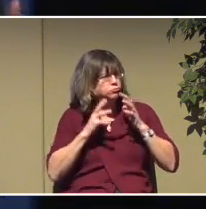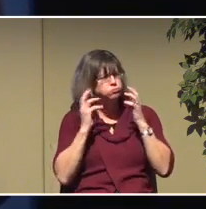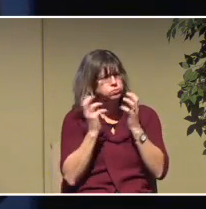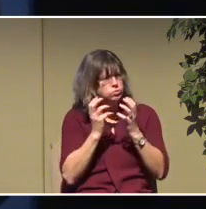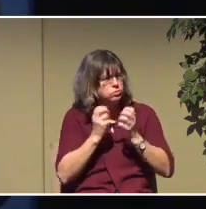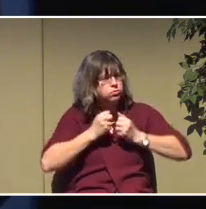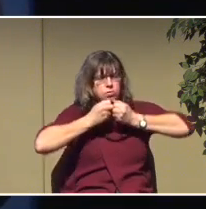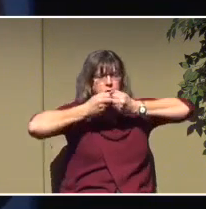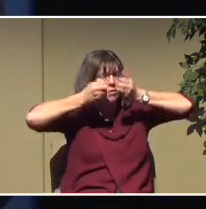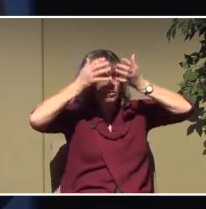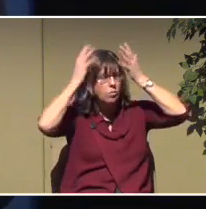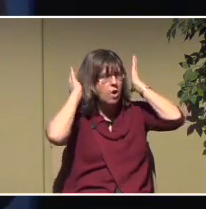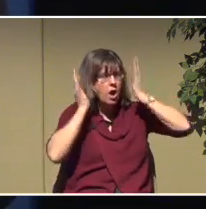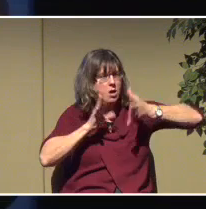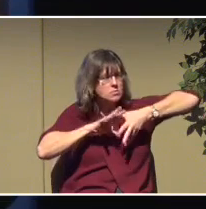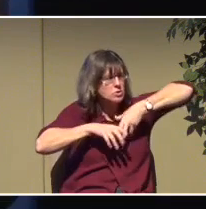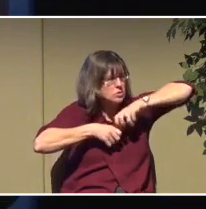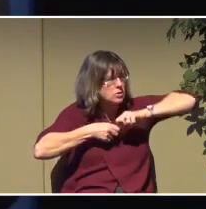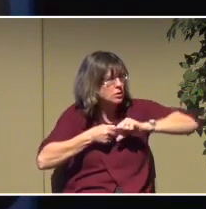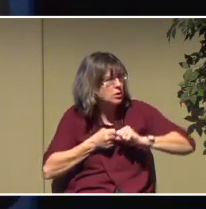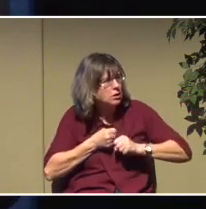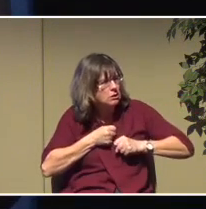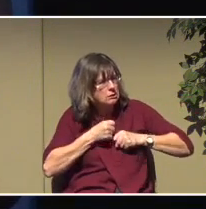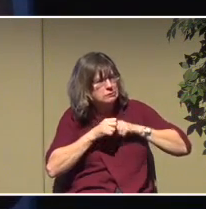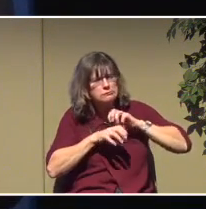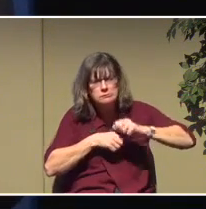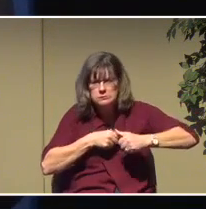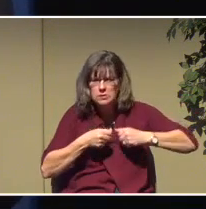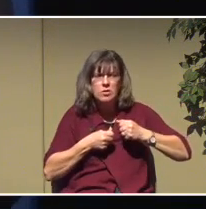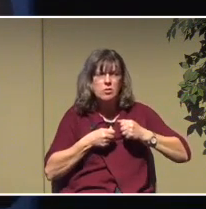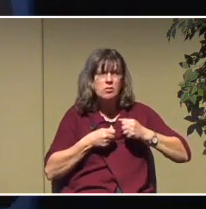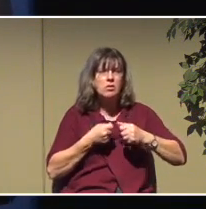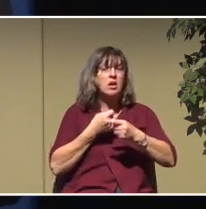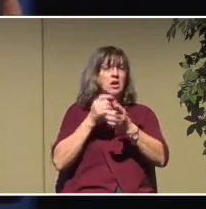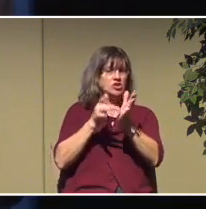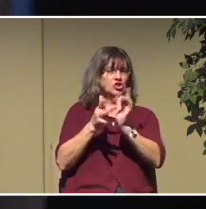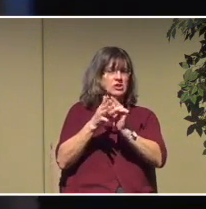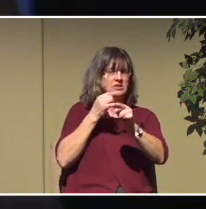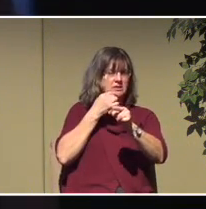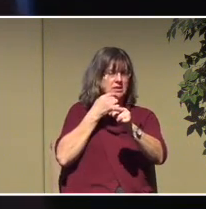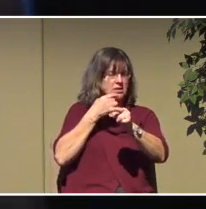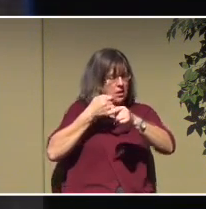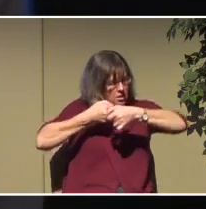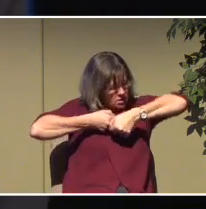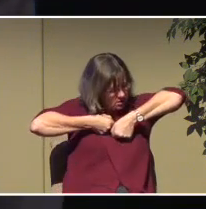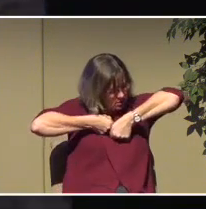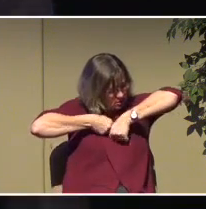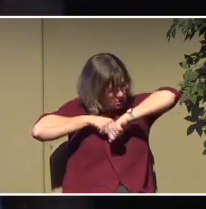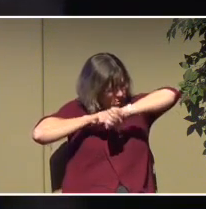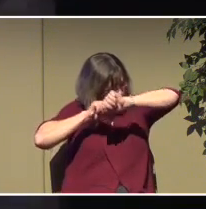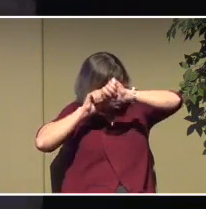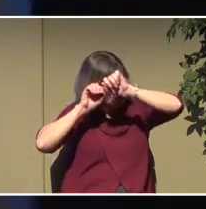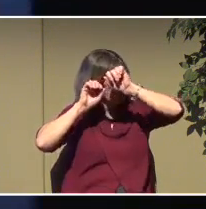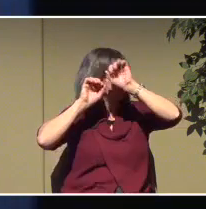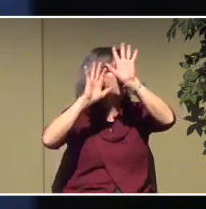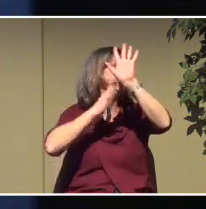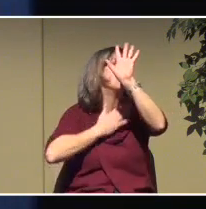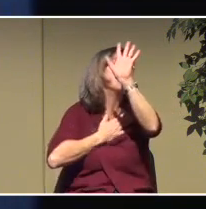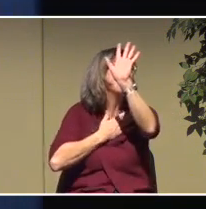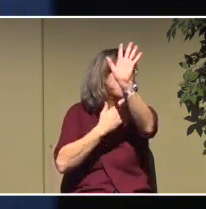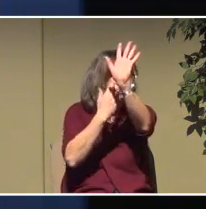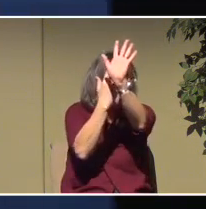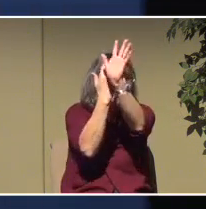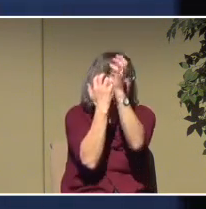I will trust you with this. Not my will, but your will be